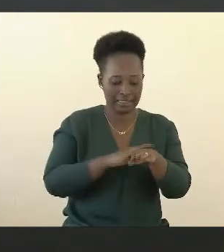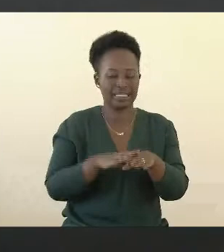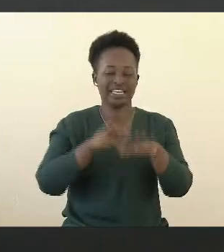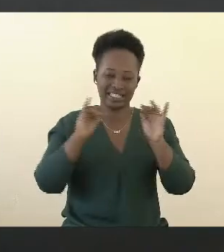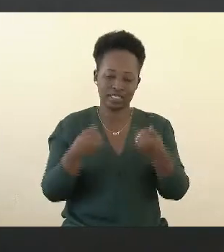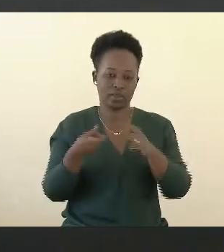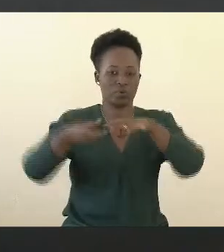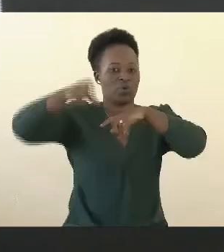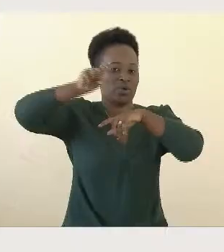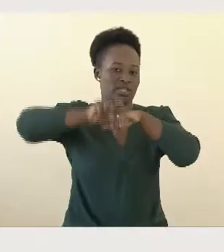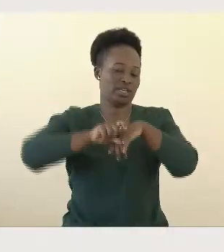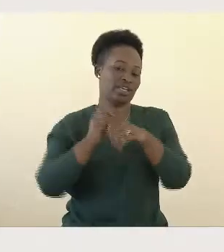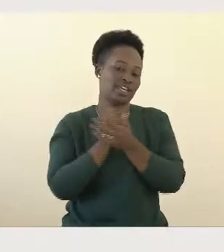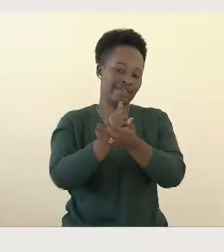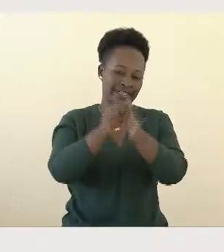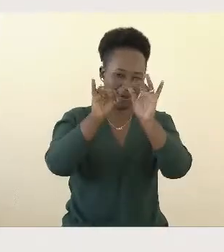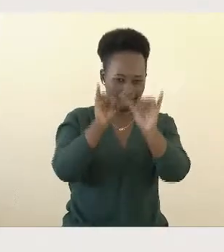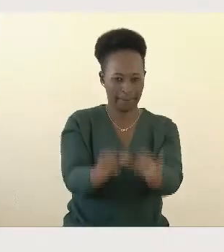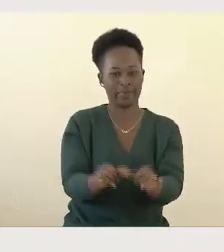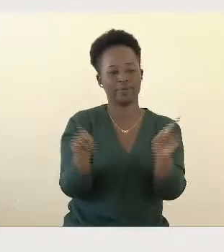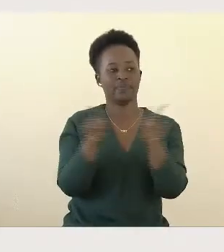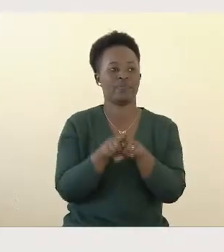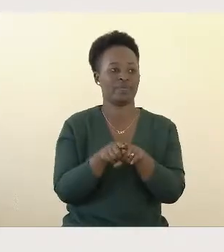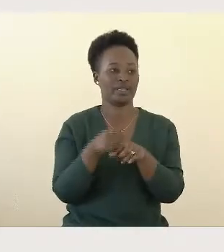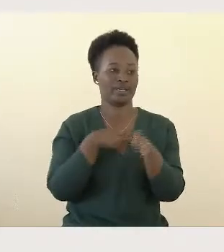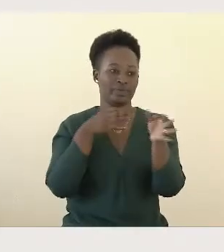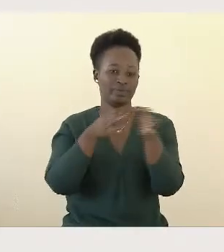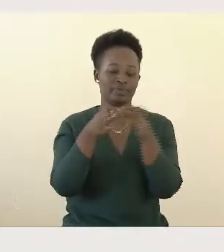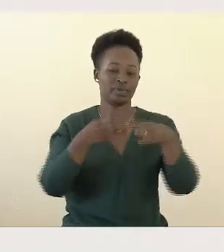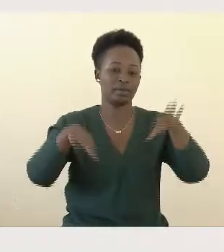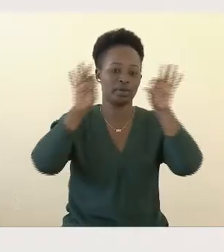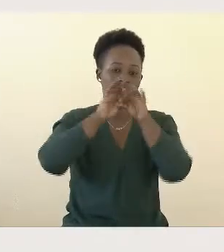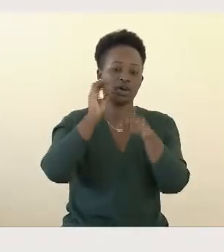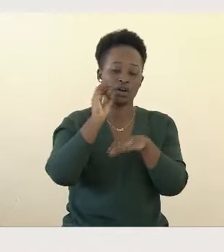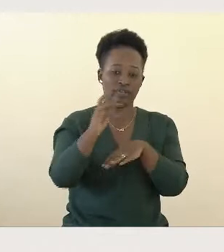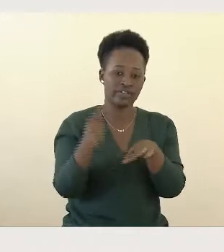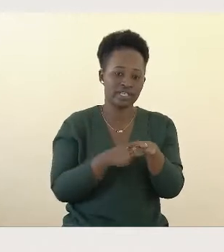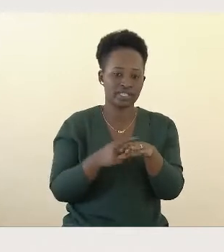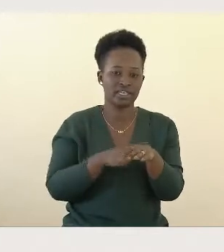about. So that's what I talked about, explaining the importance of the skin in